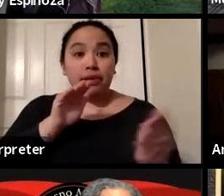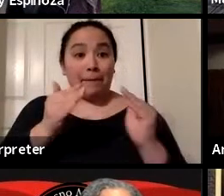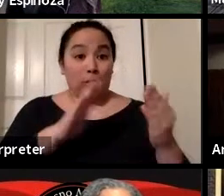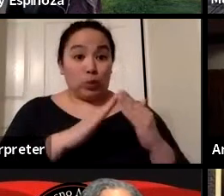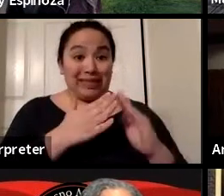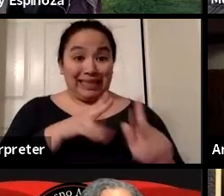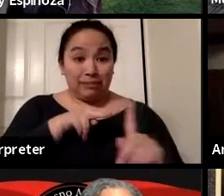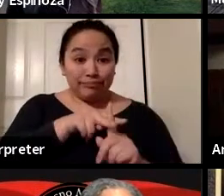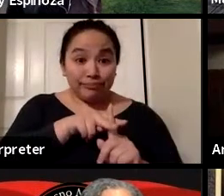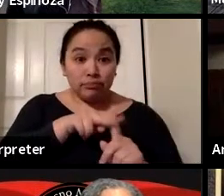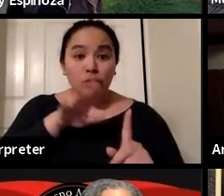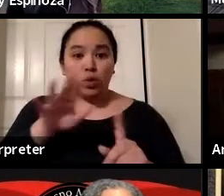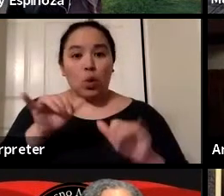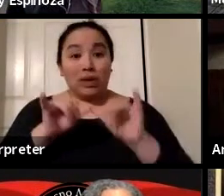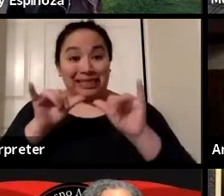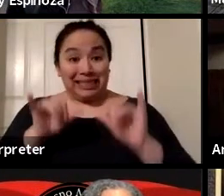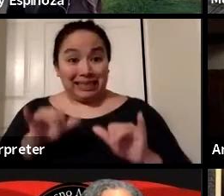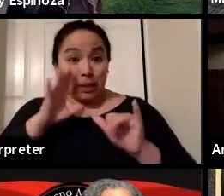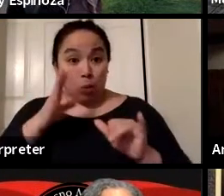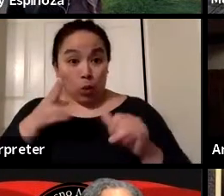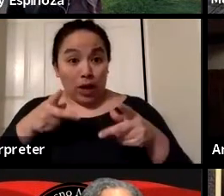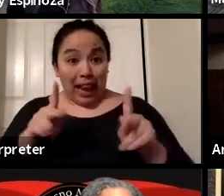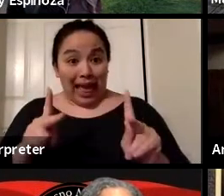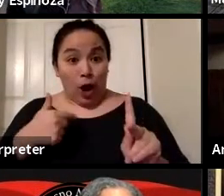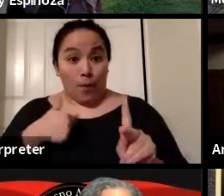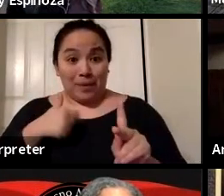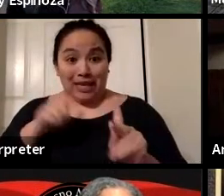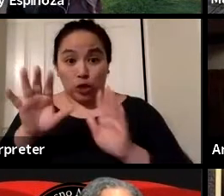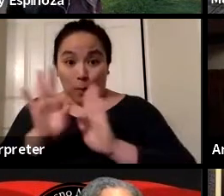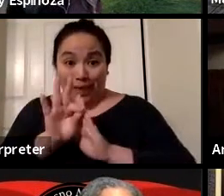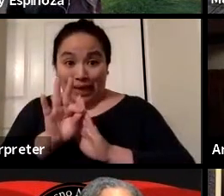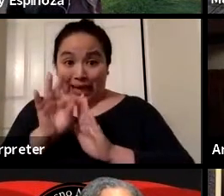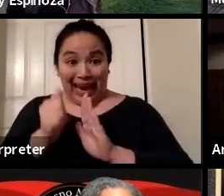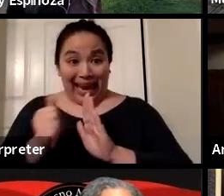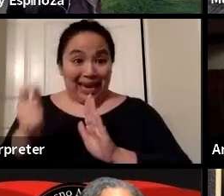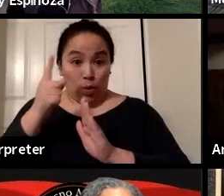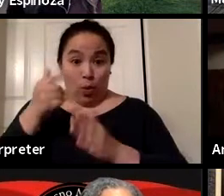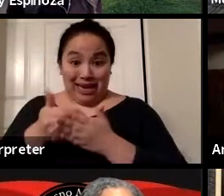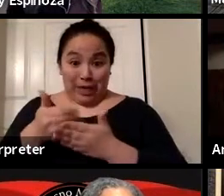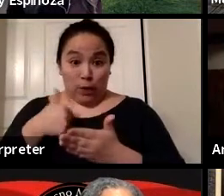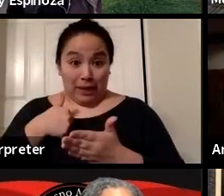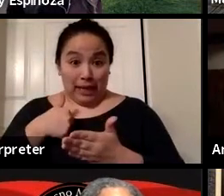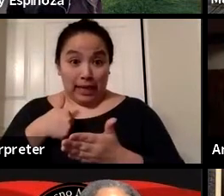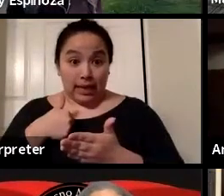your system is going to allow me to pick anyone that's near me to charge?